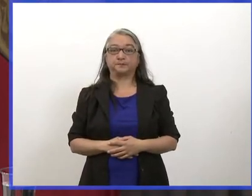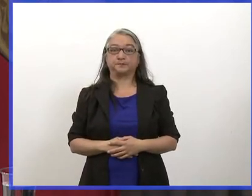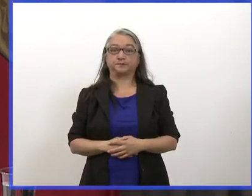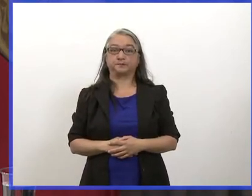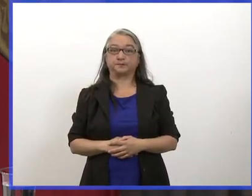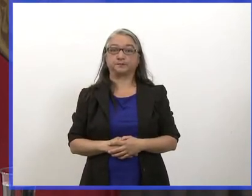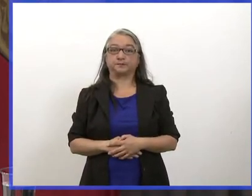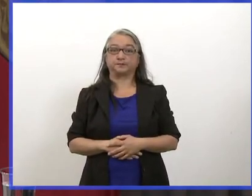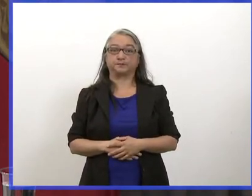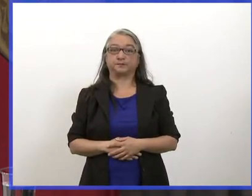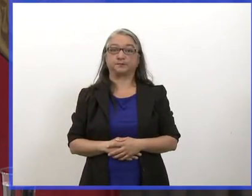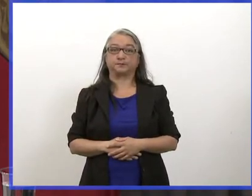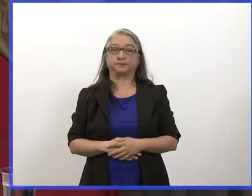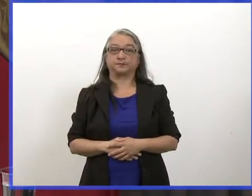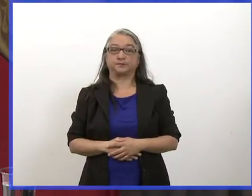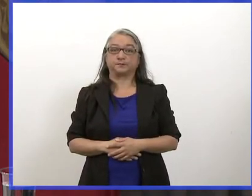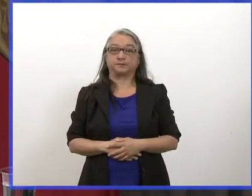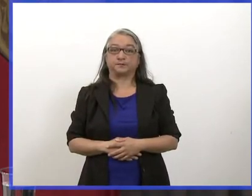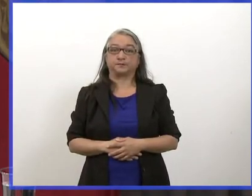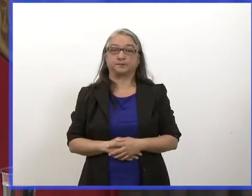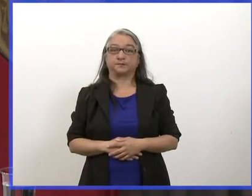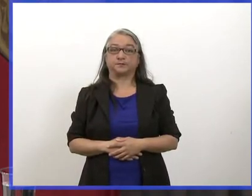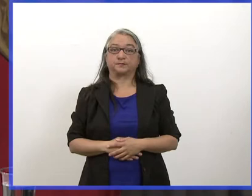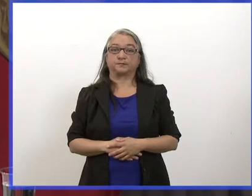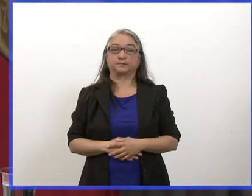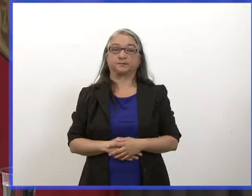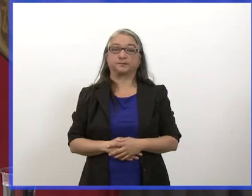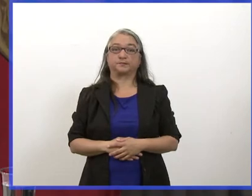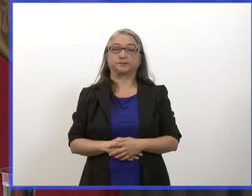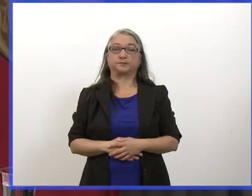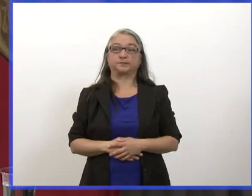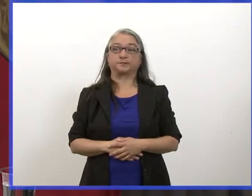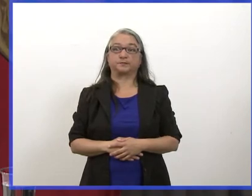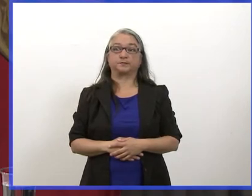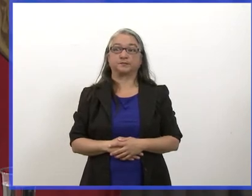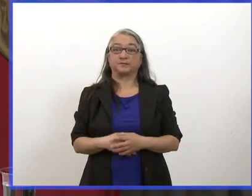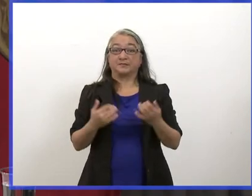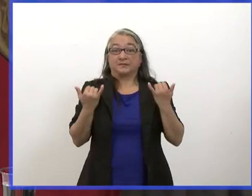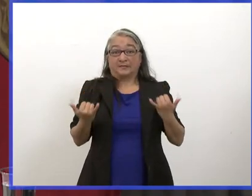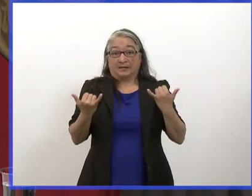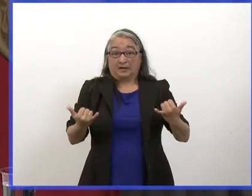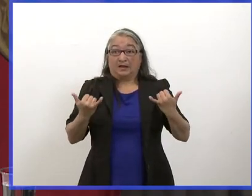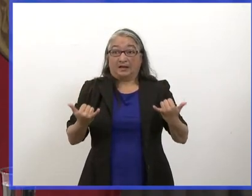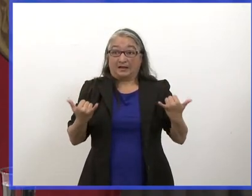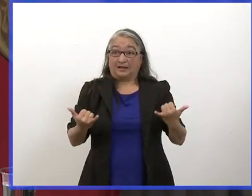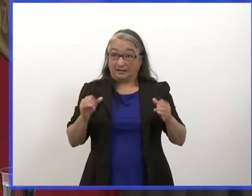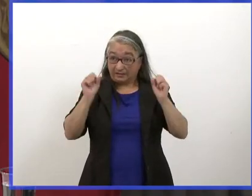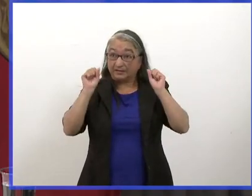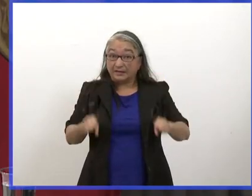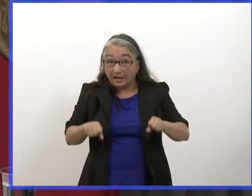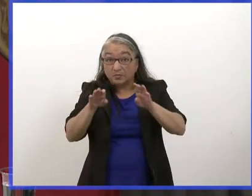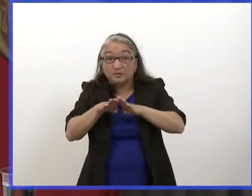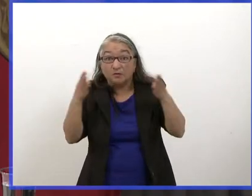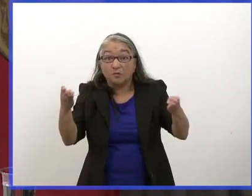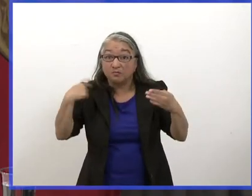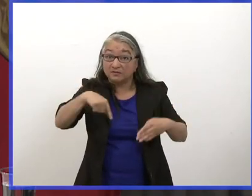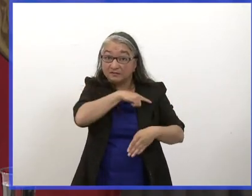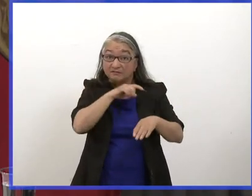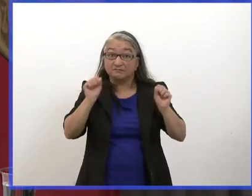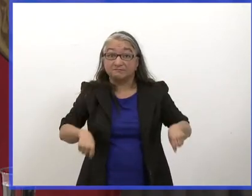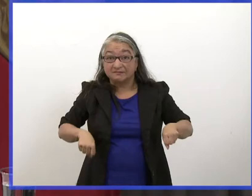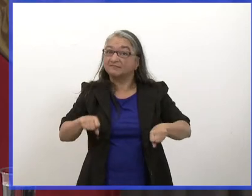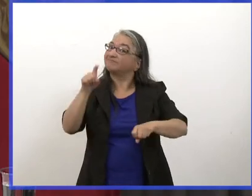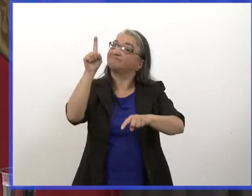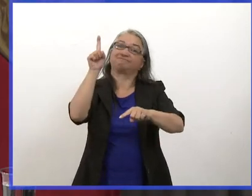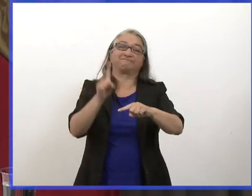semaines. We're not in a position to reopen, and we are not in a position to send our students who